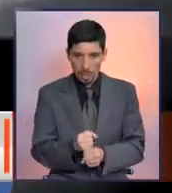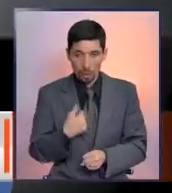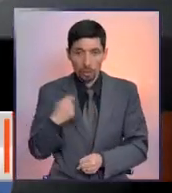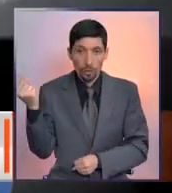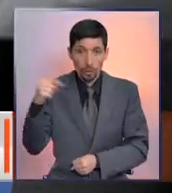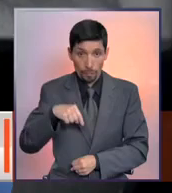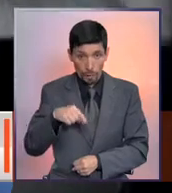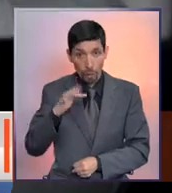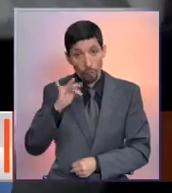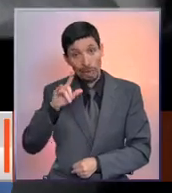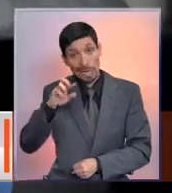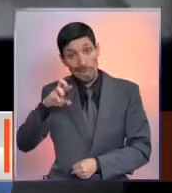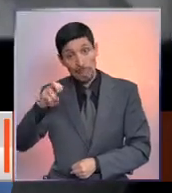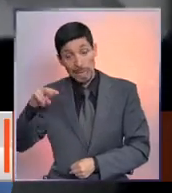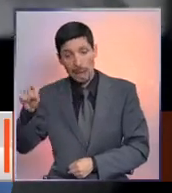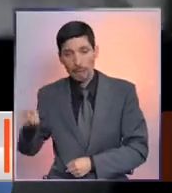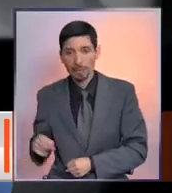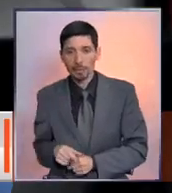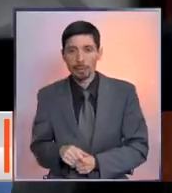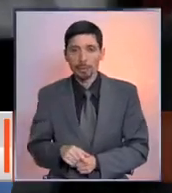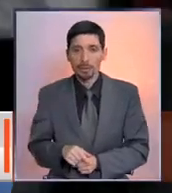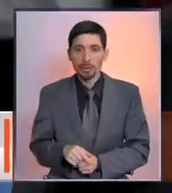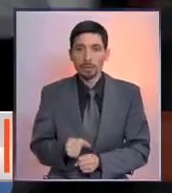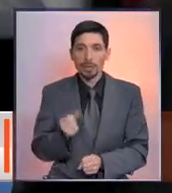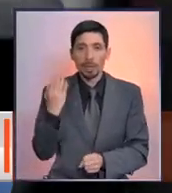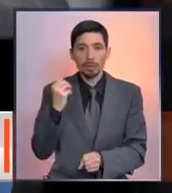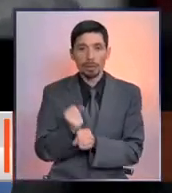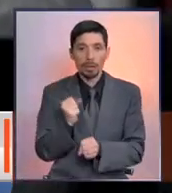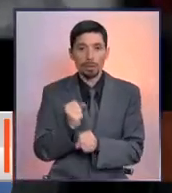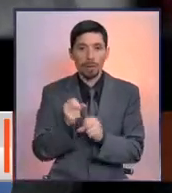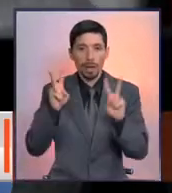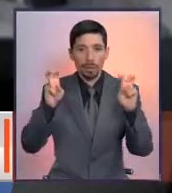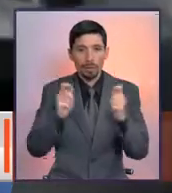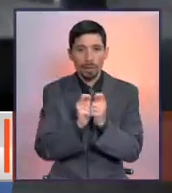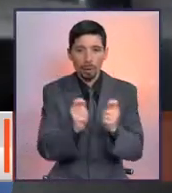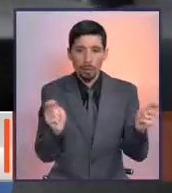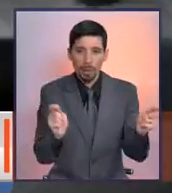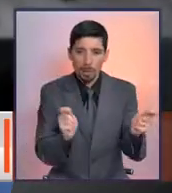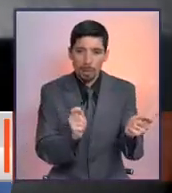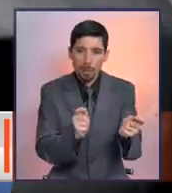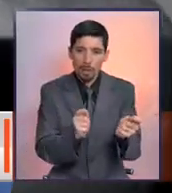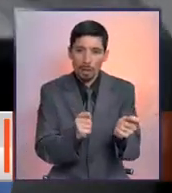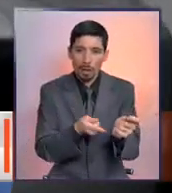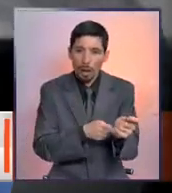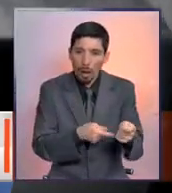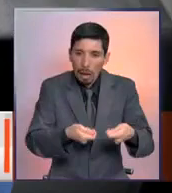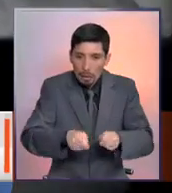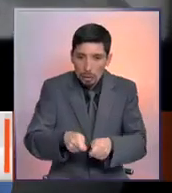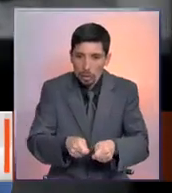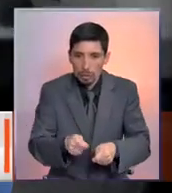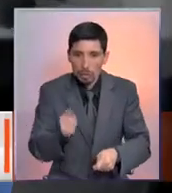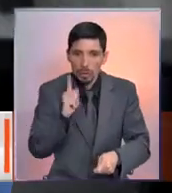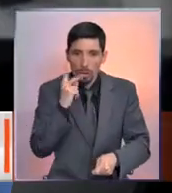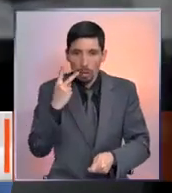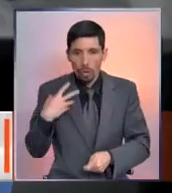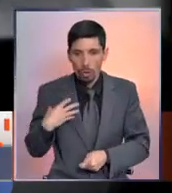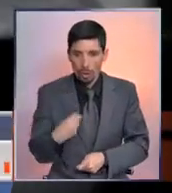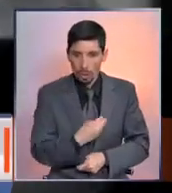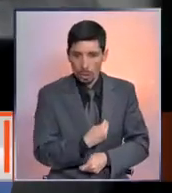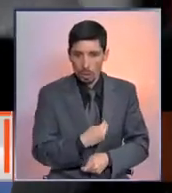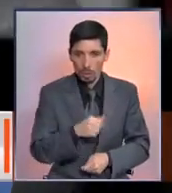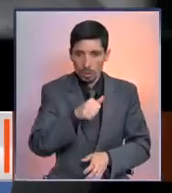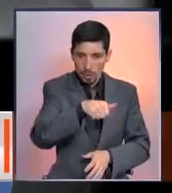from Philippines and I worked in electronics company before. I have 2 children. They are both